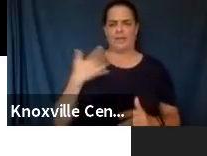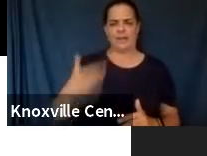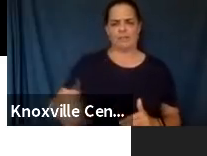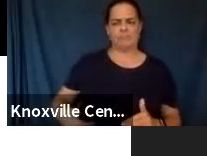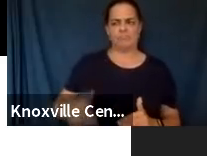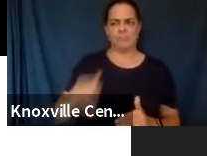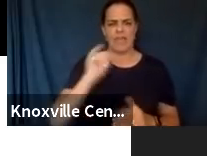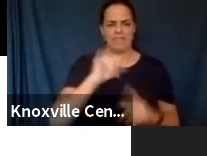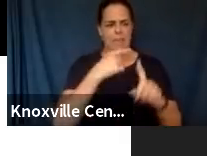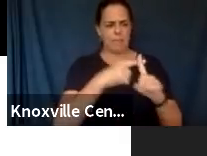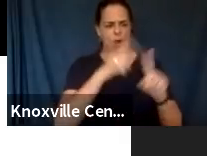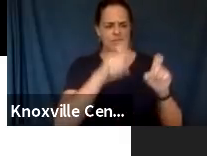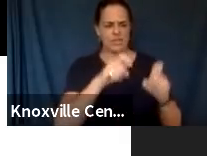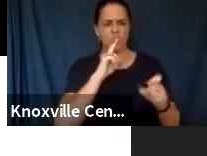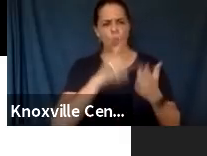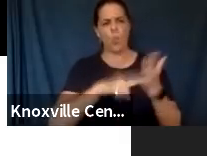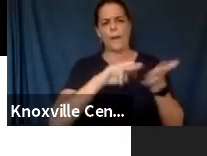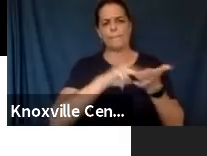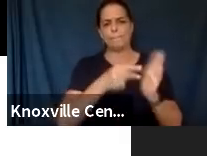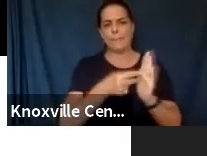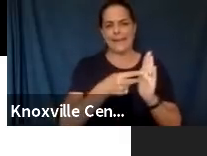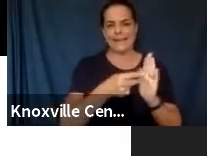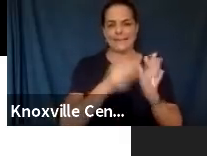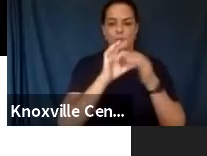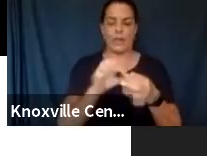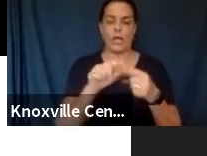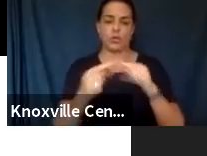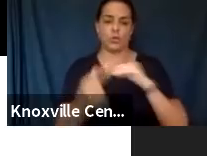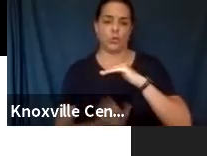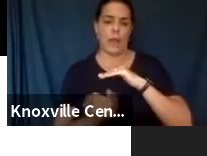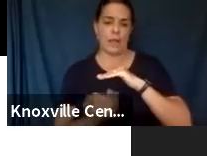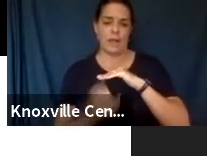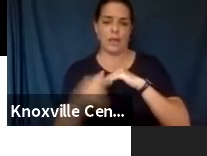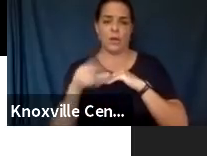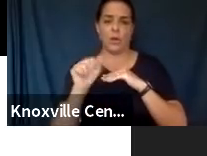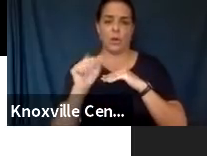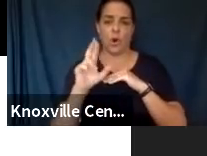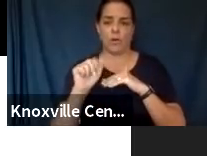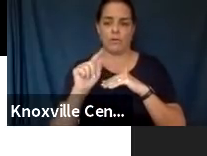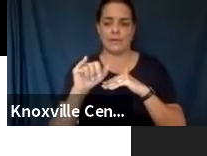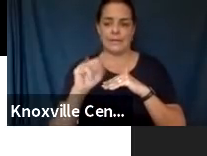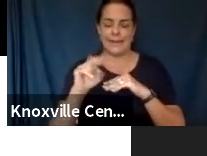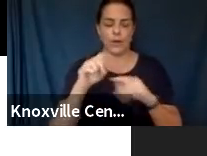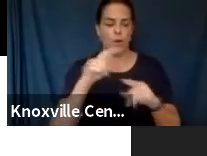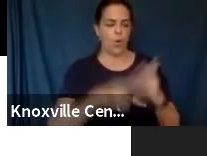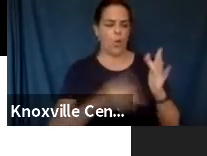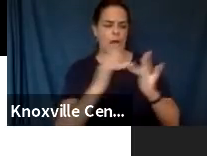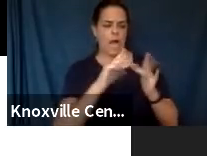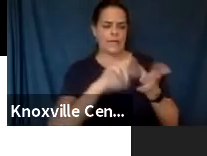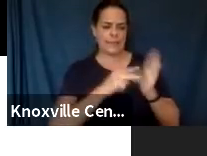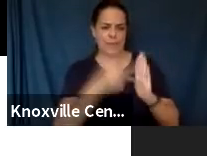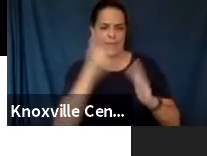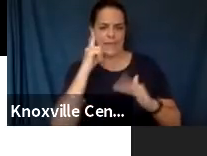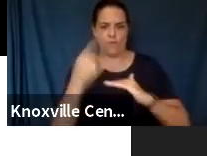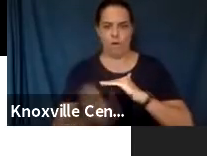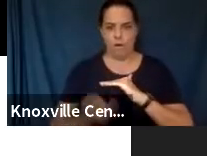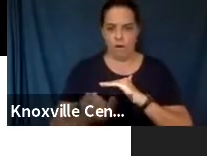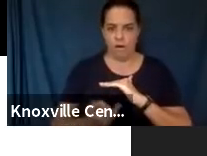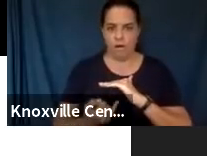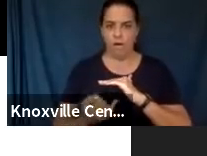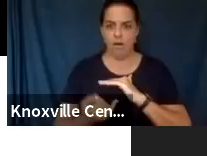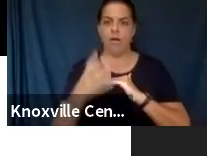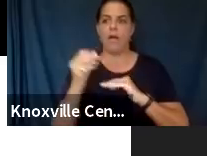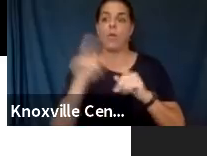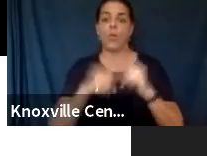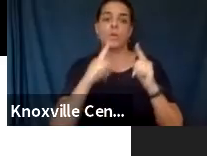positive test means in terms of quarantine, and what being a contact means in terms of quarantine. And what we said last time, and I'll